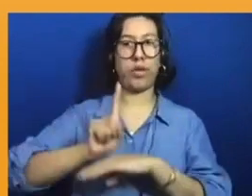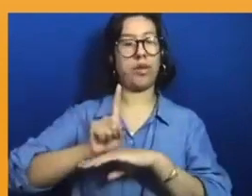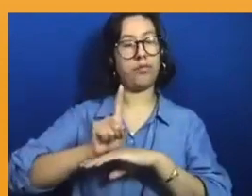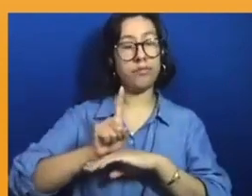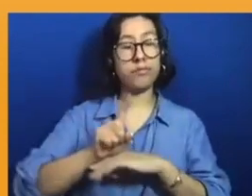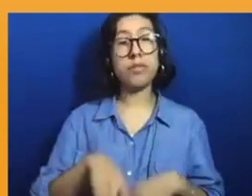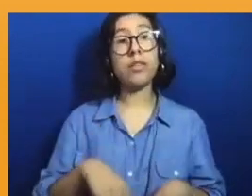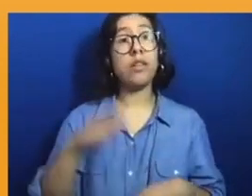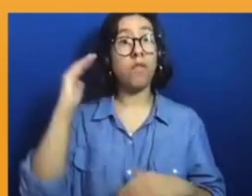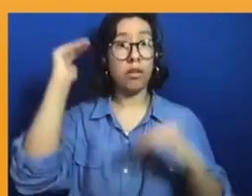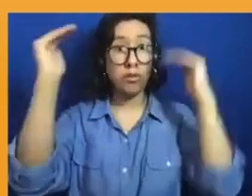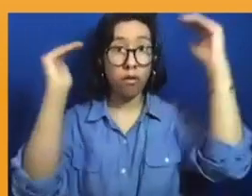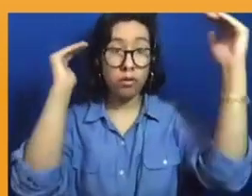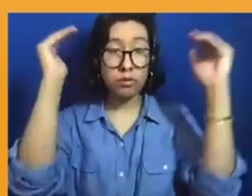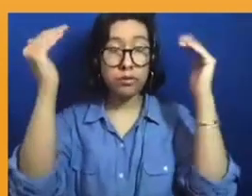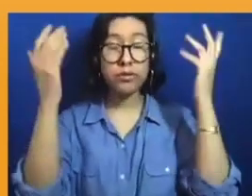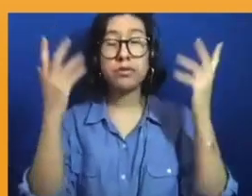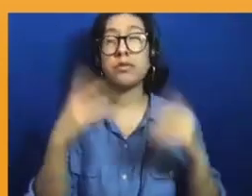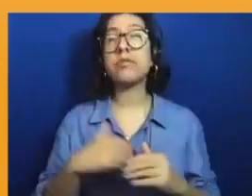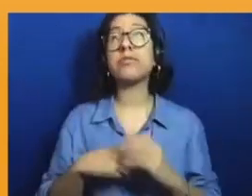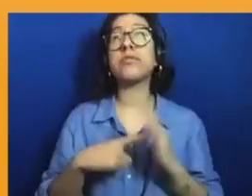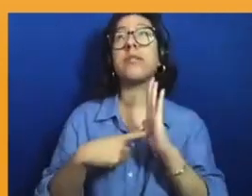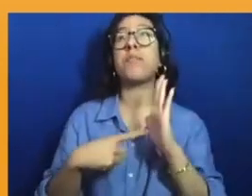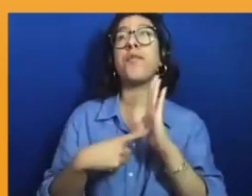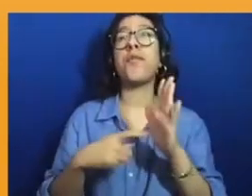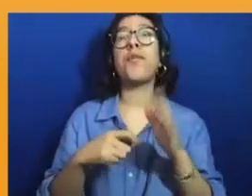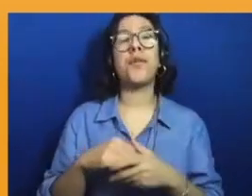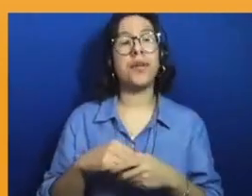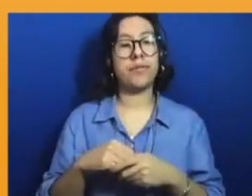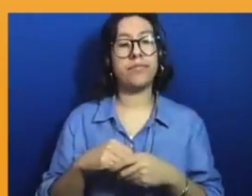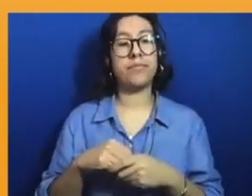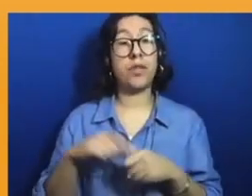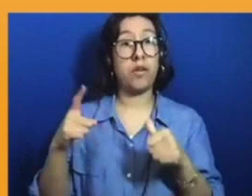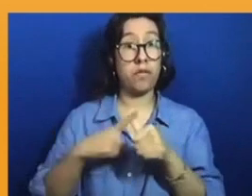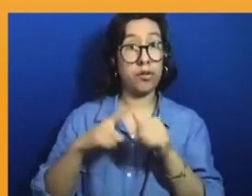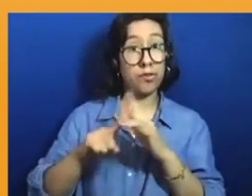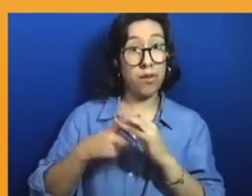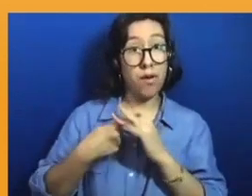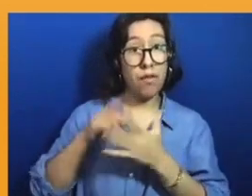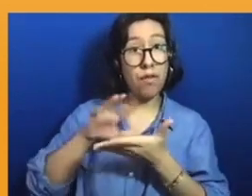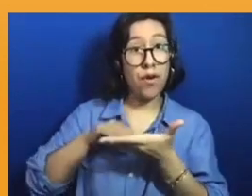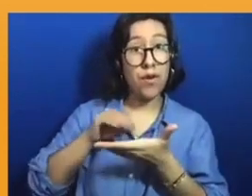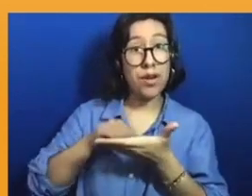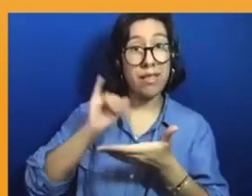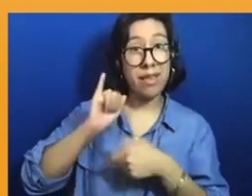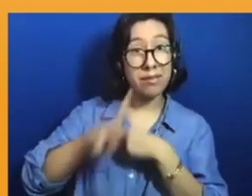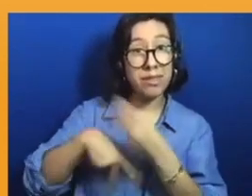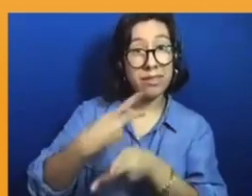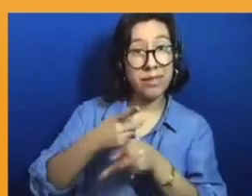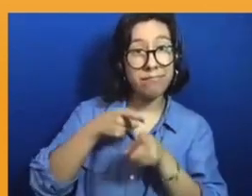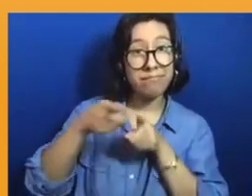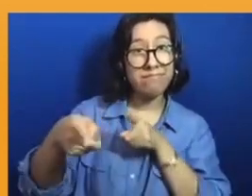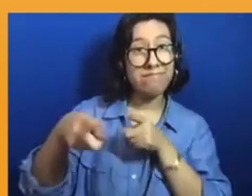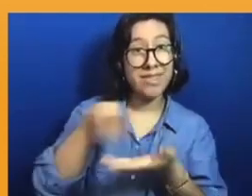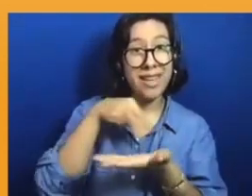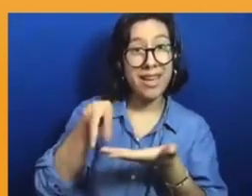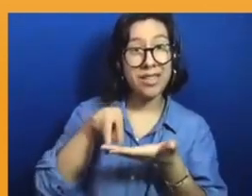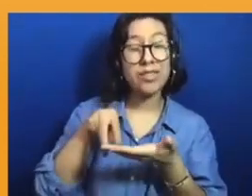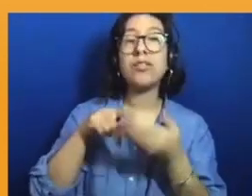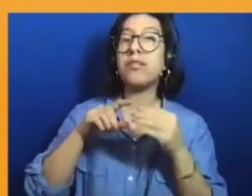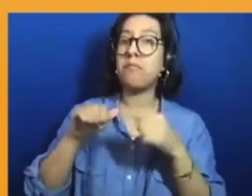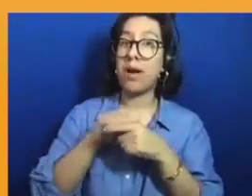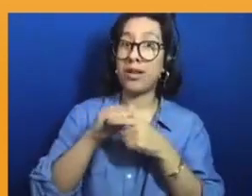for the adults, in a, when they first start learning, we practice that walk